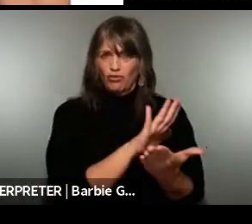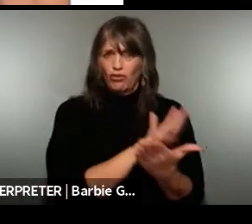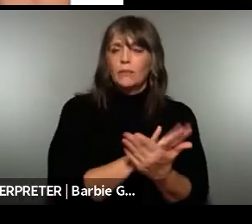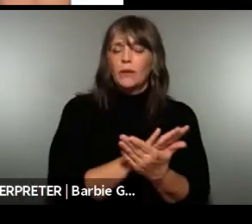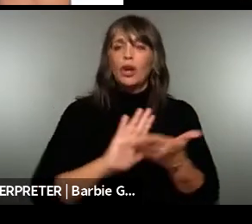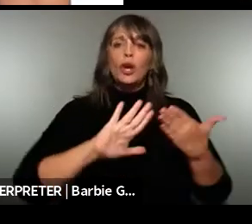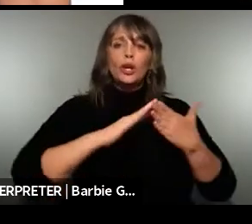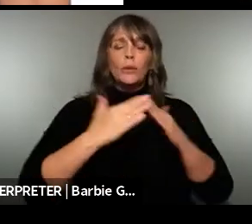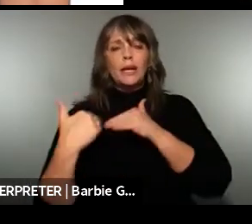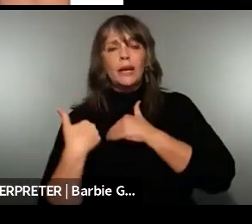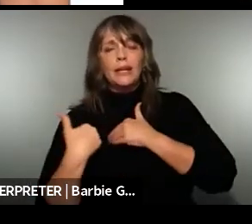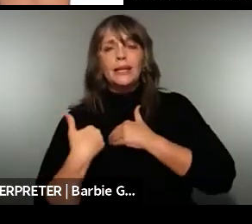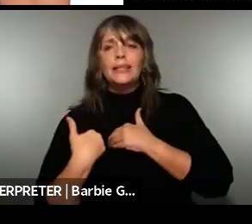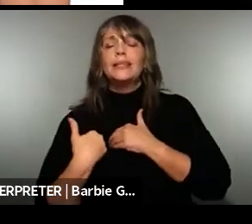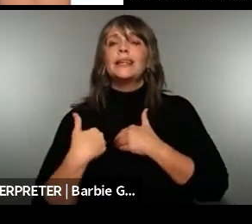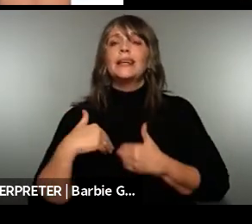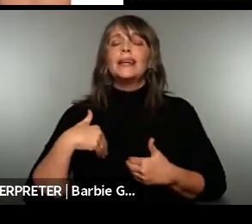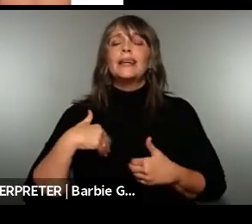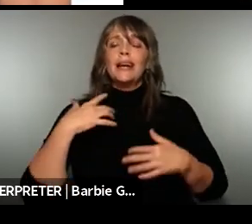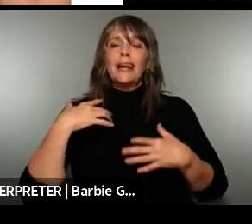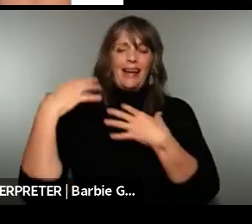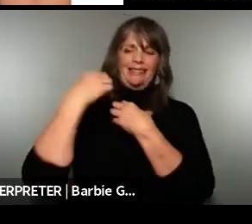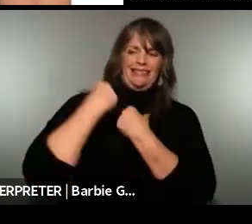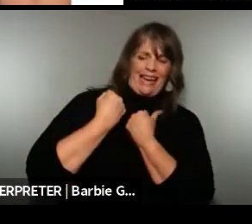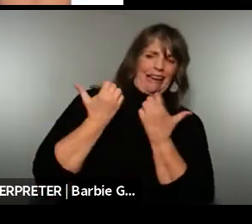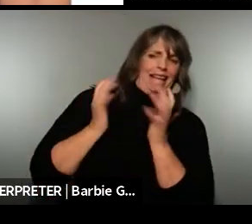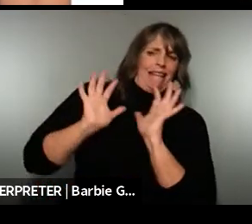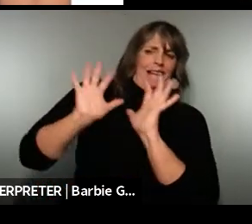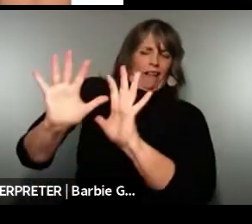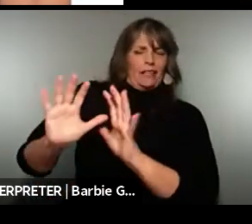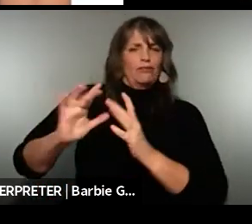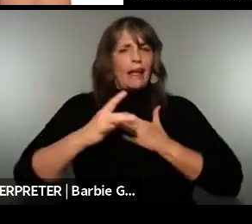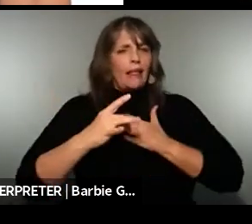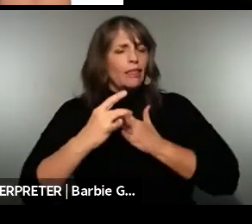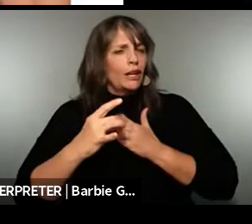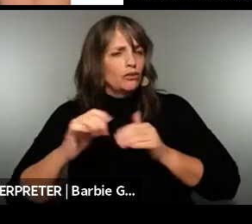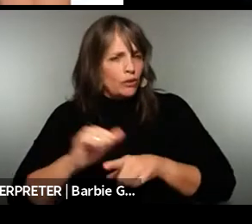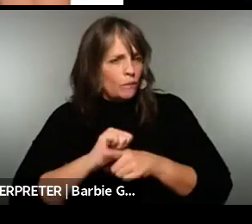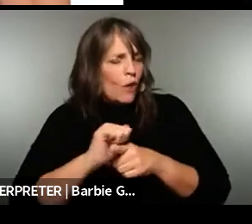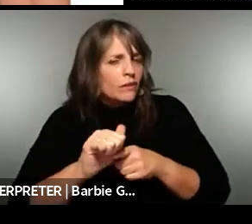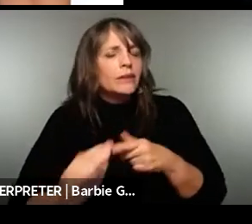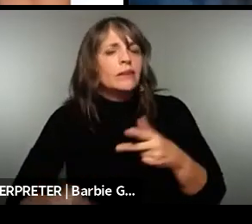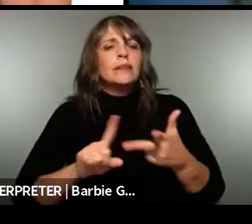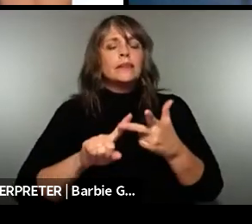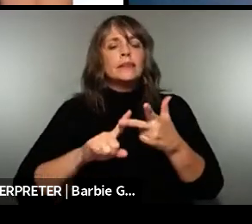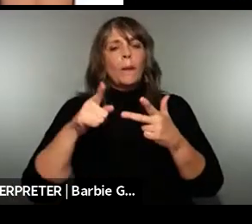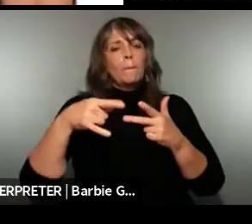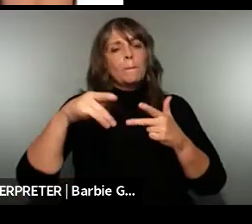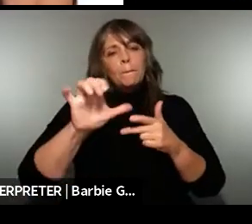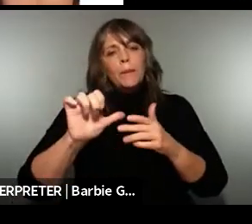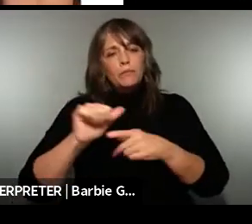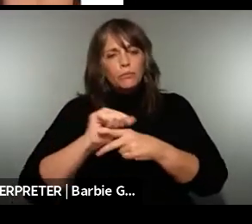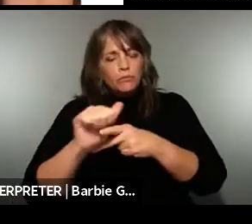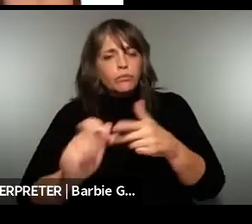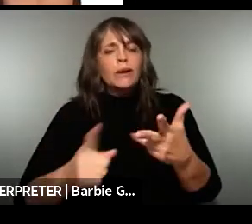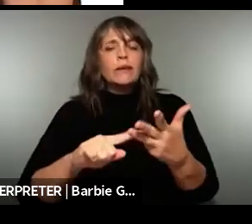accountability, decolonized leadership practices, publicly transparent budgeting, right relationship to land and